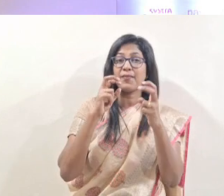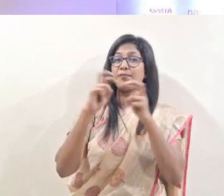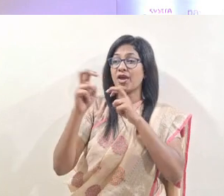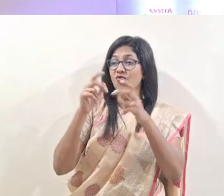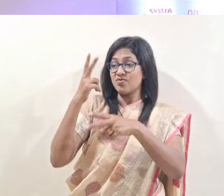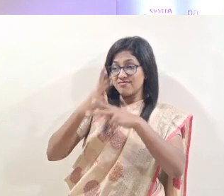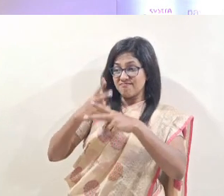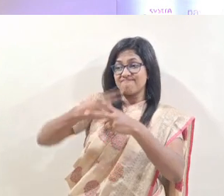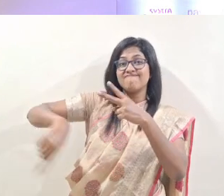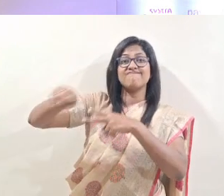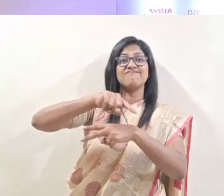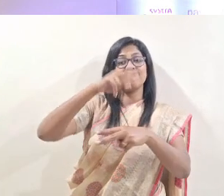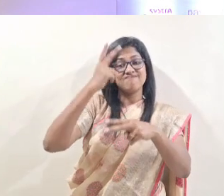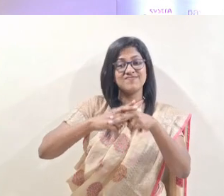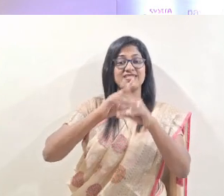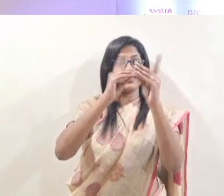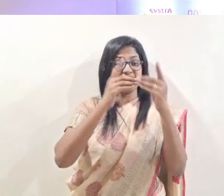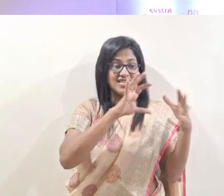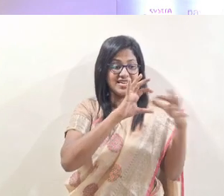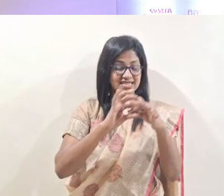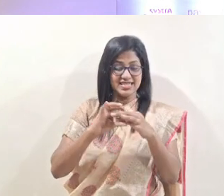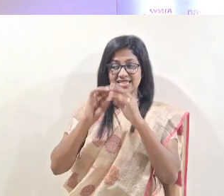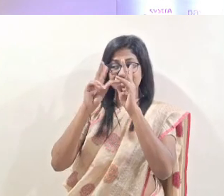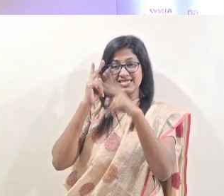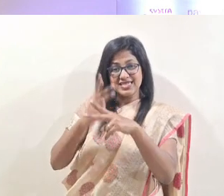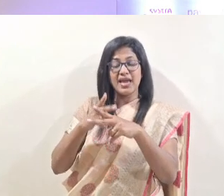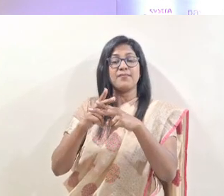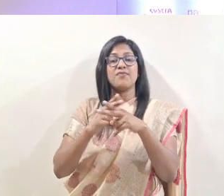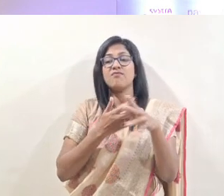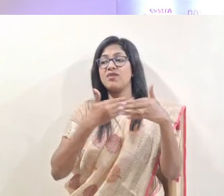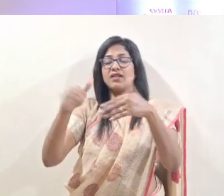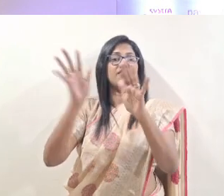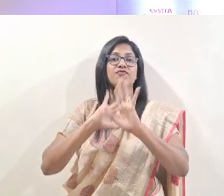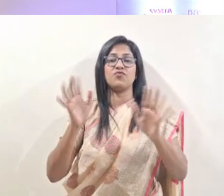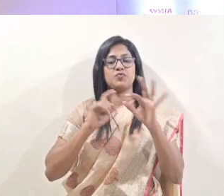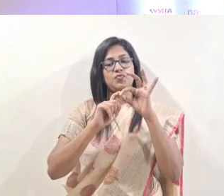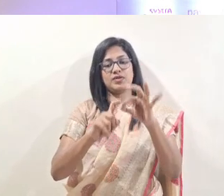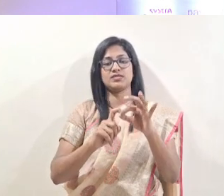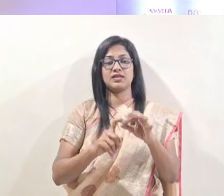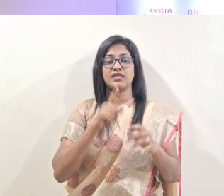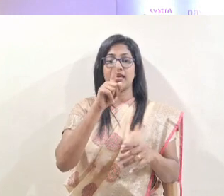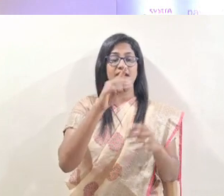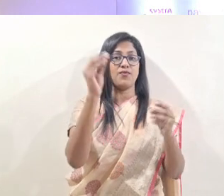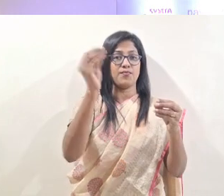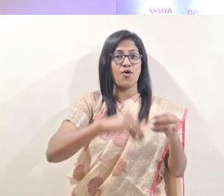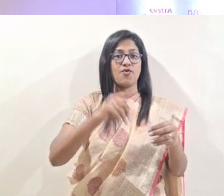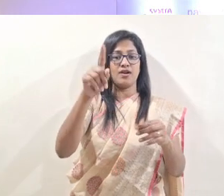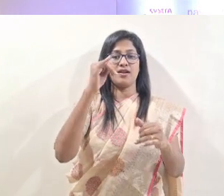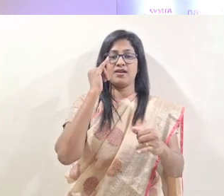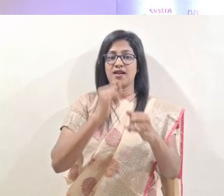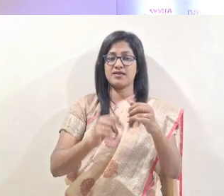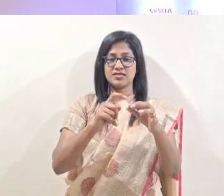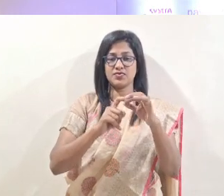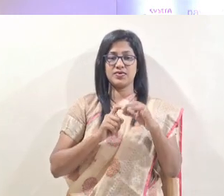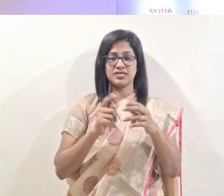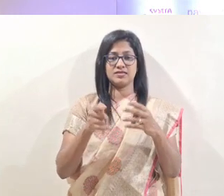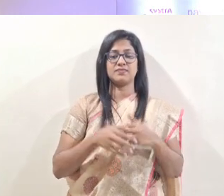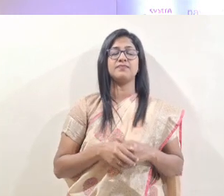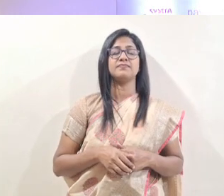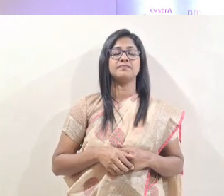we retain it through the design aspect? So that is my question to you. Okay, one last question. Okay, yes, that's the last one. Yes,